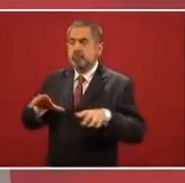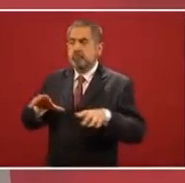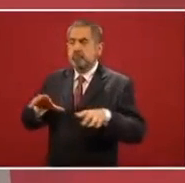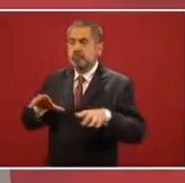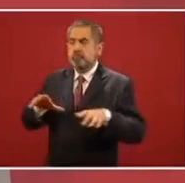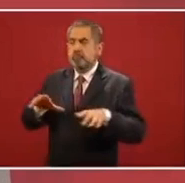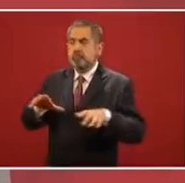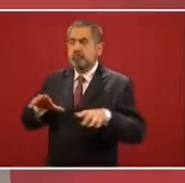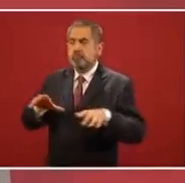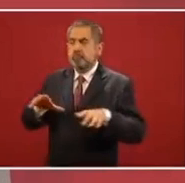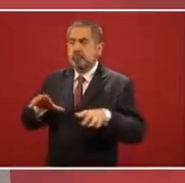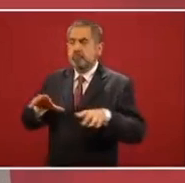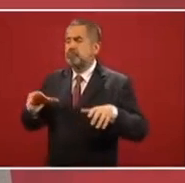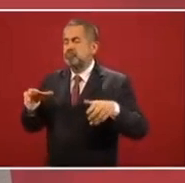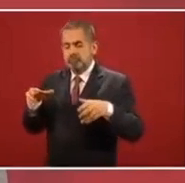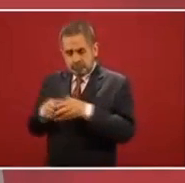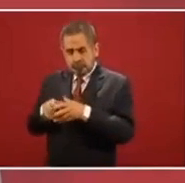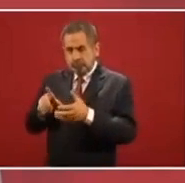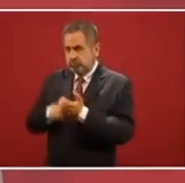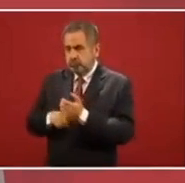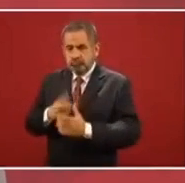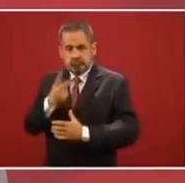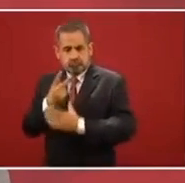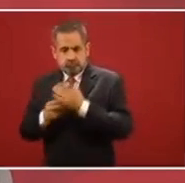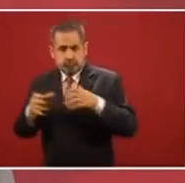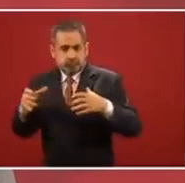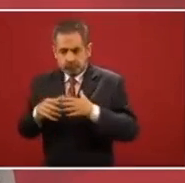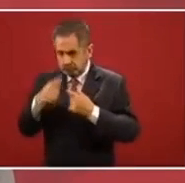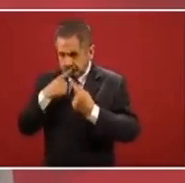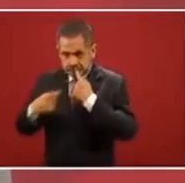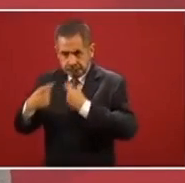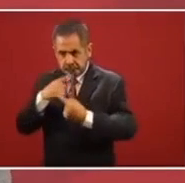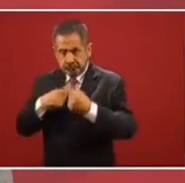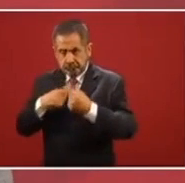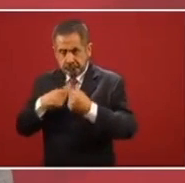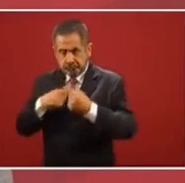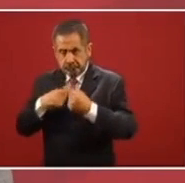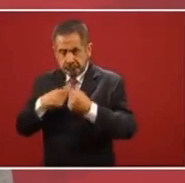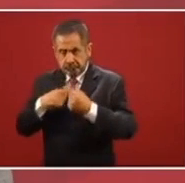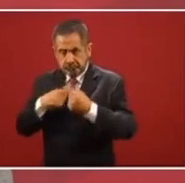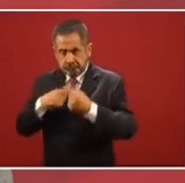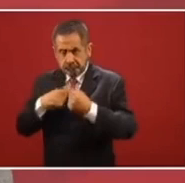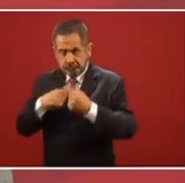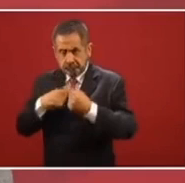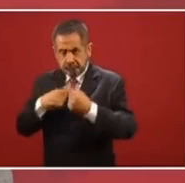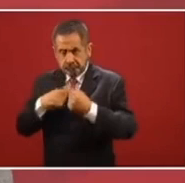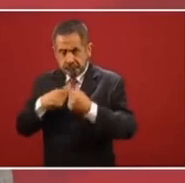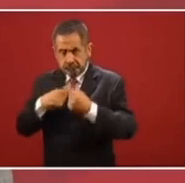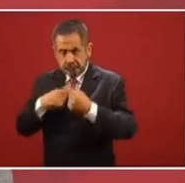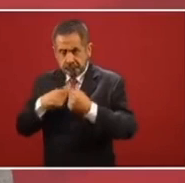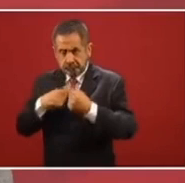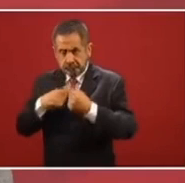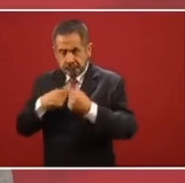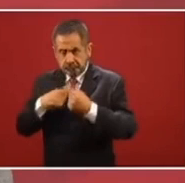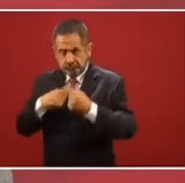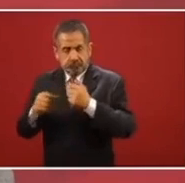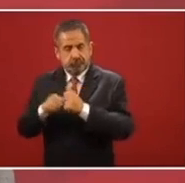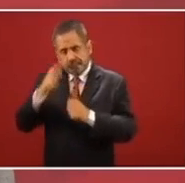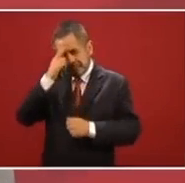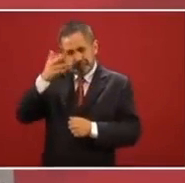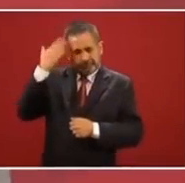event in a specific manner, iniciado a través del CISEN. which was initiated via the